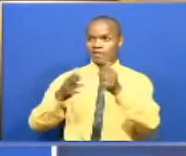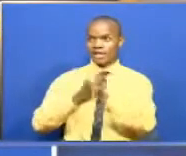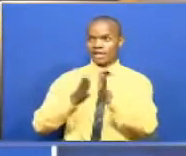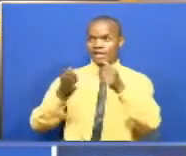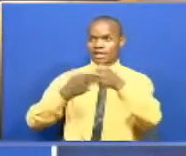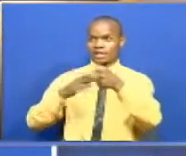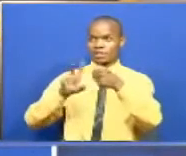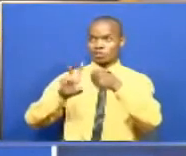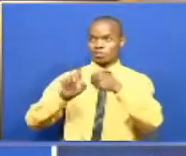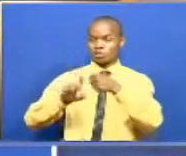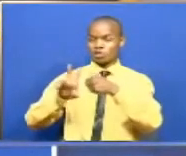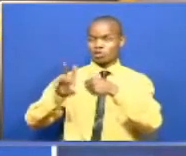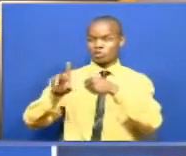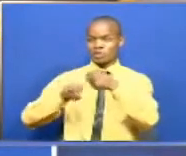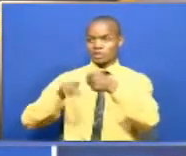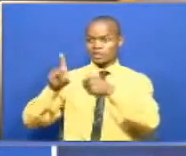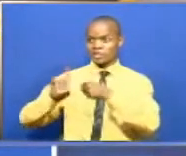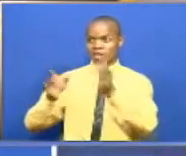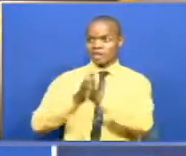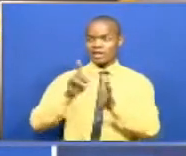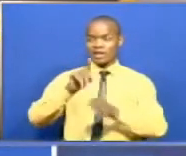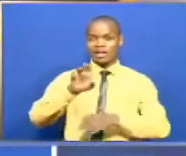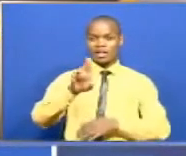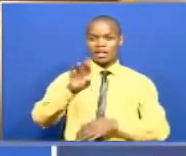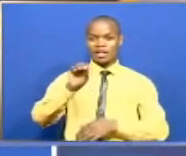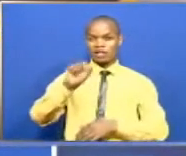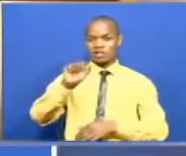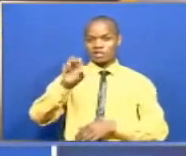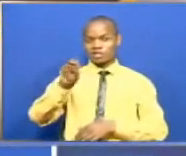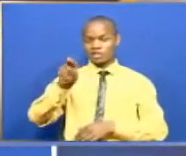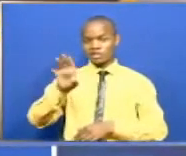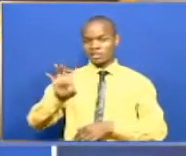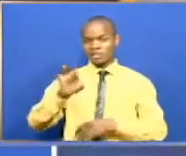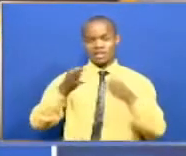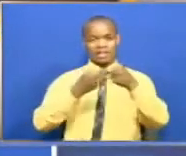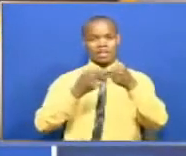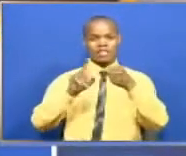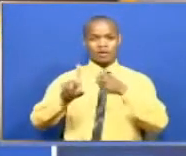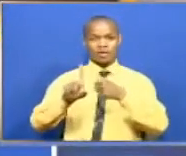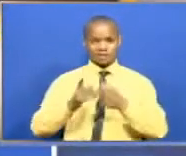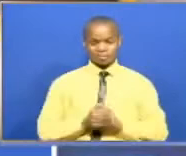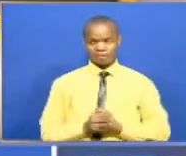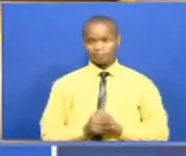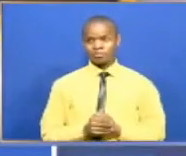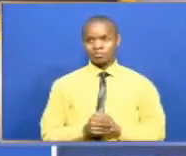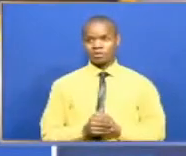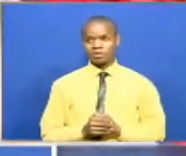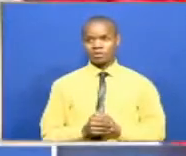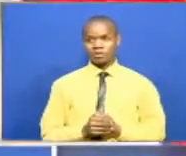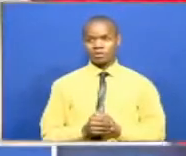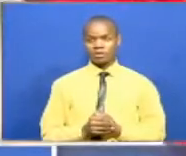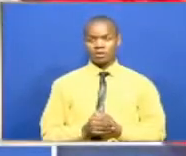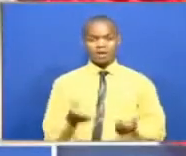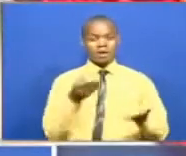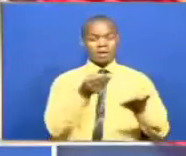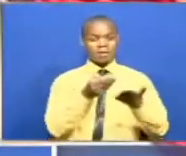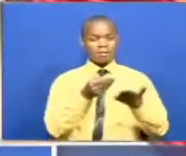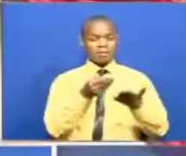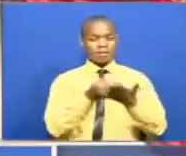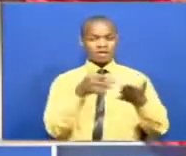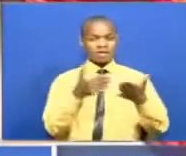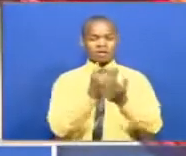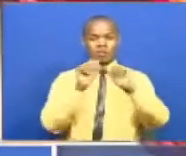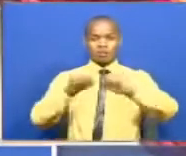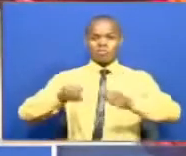shillings and 26 cents, and kerosene at 81 shillings and 29 cents. The new prices will take effect from